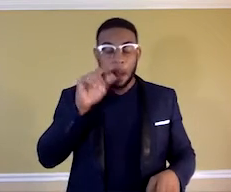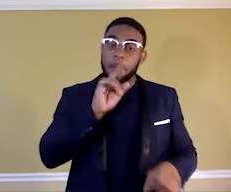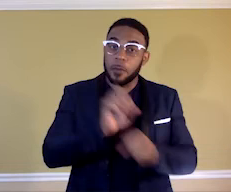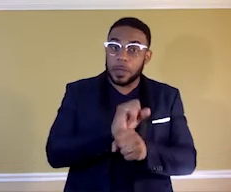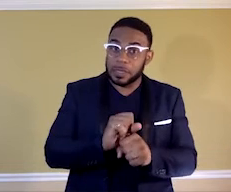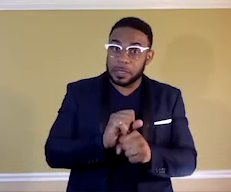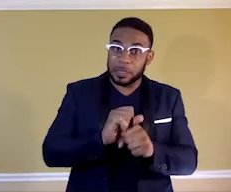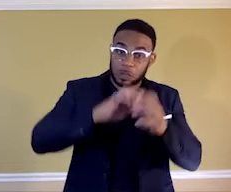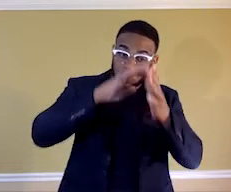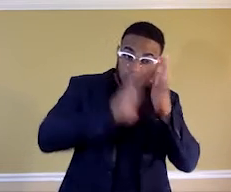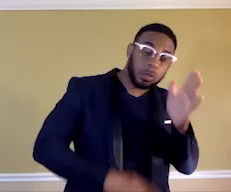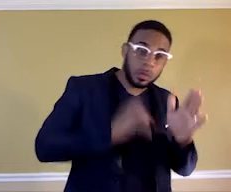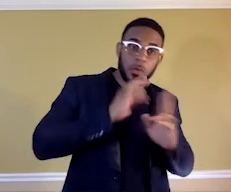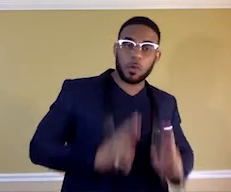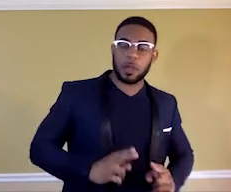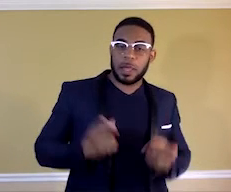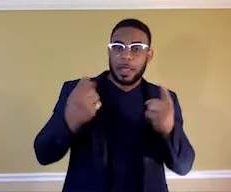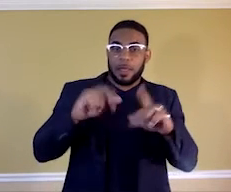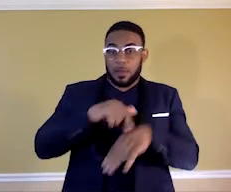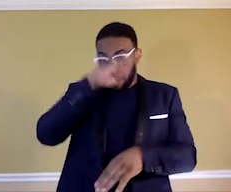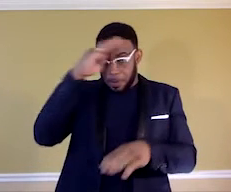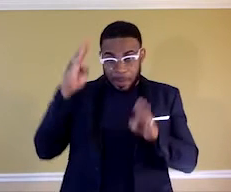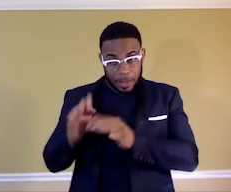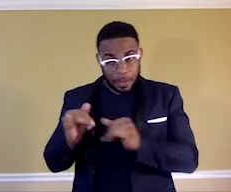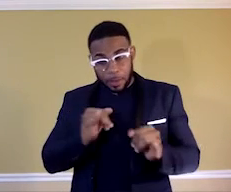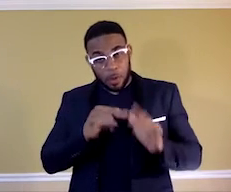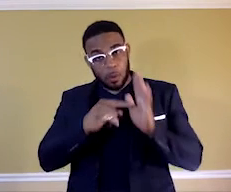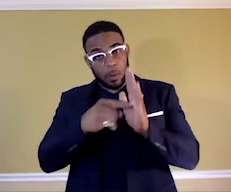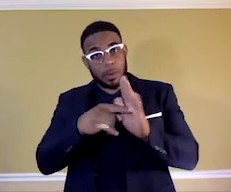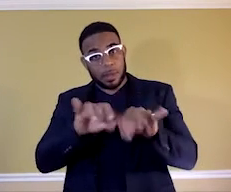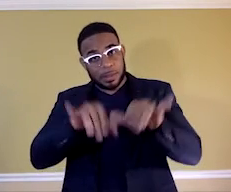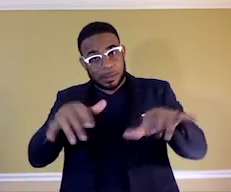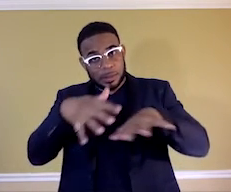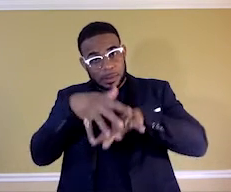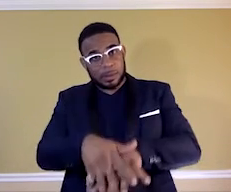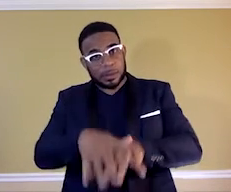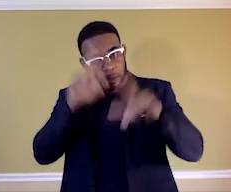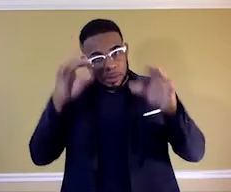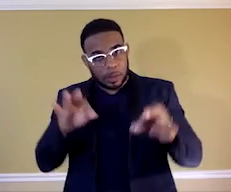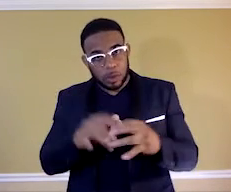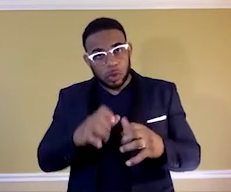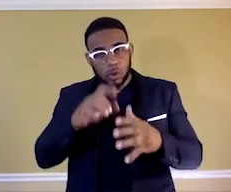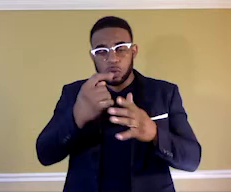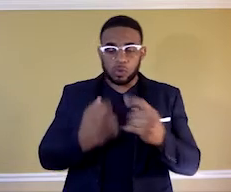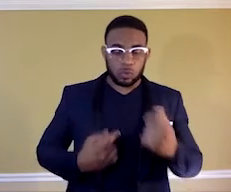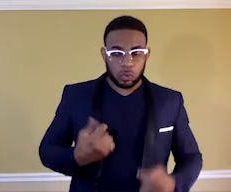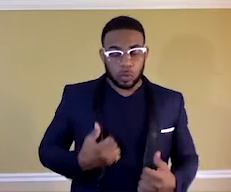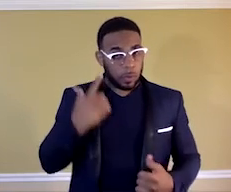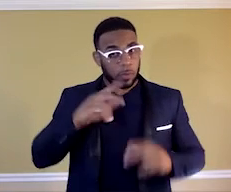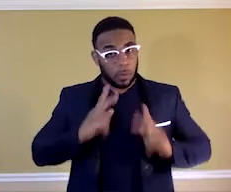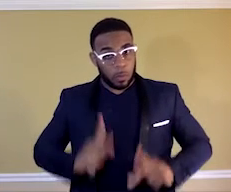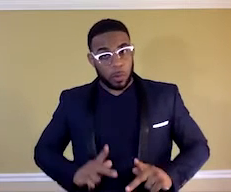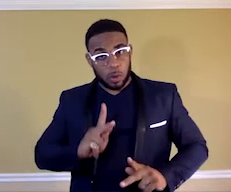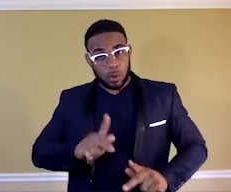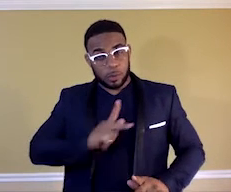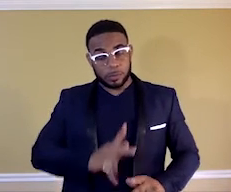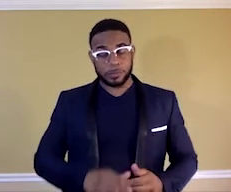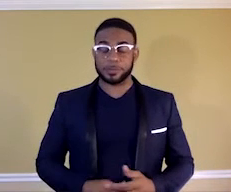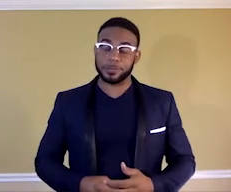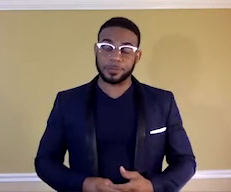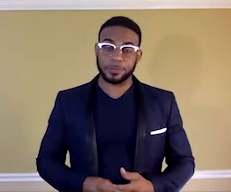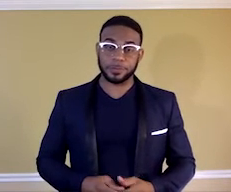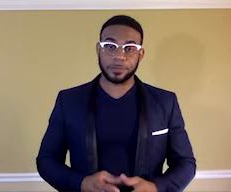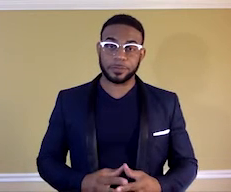the stripping of humanity that occurs to Black individuals represents a systematic decision to strip us of our personhood.